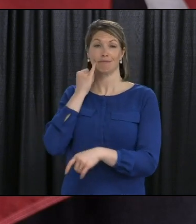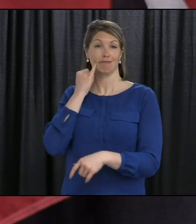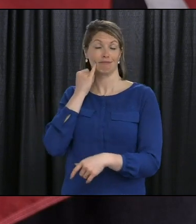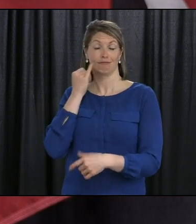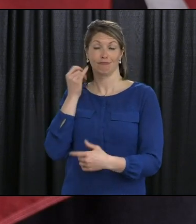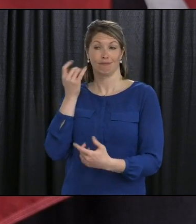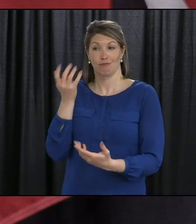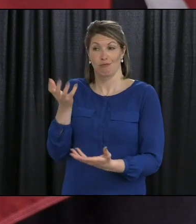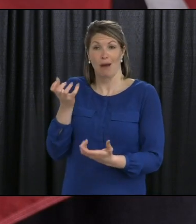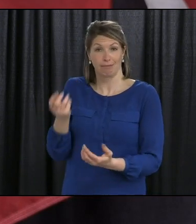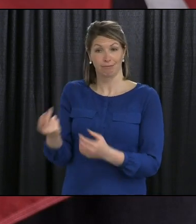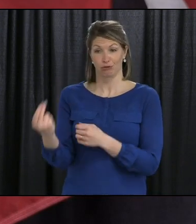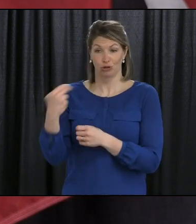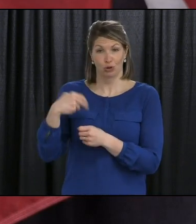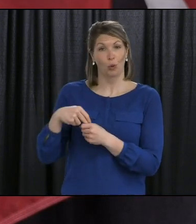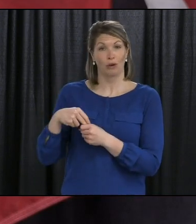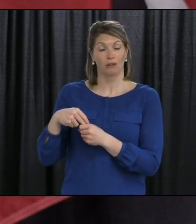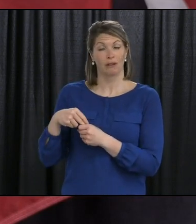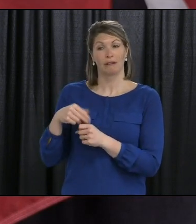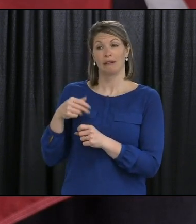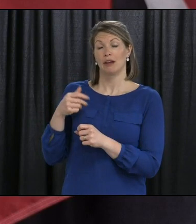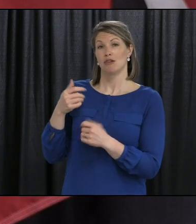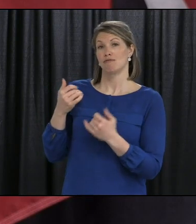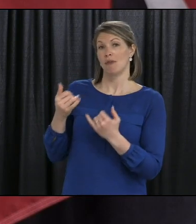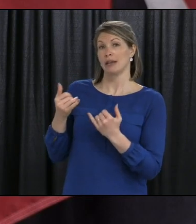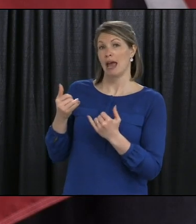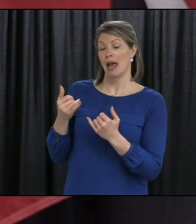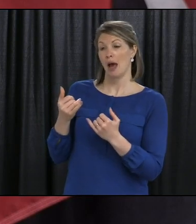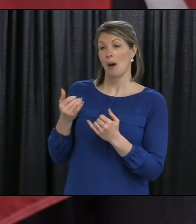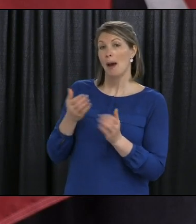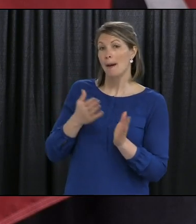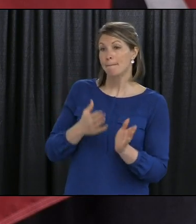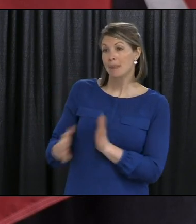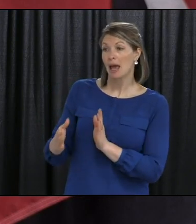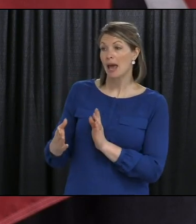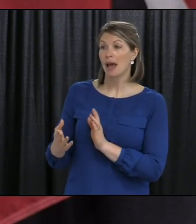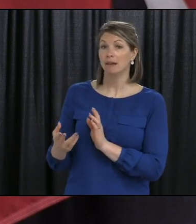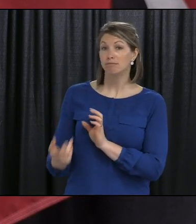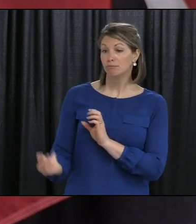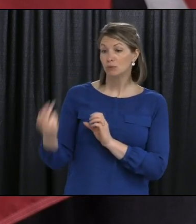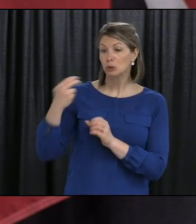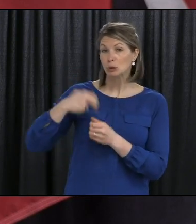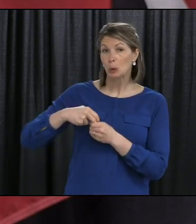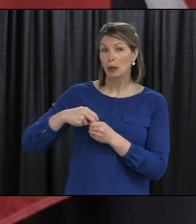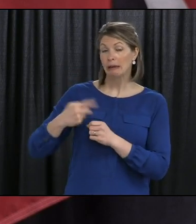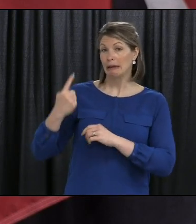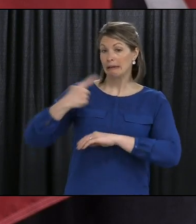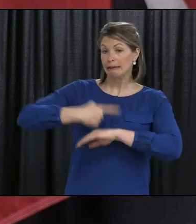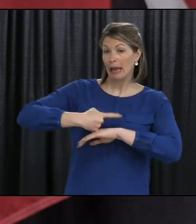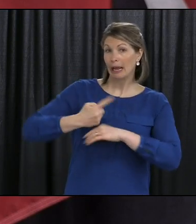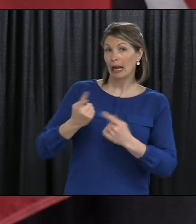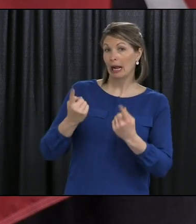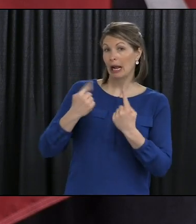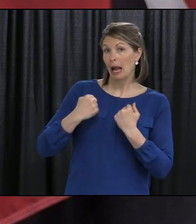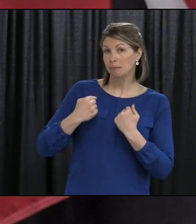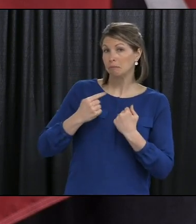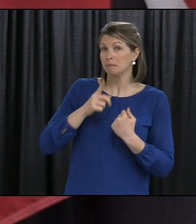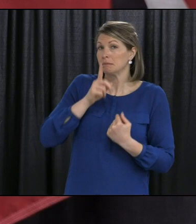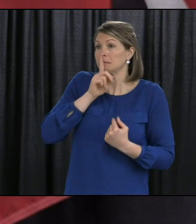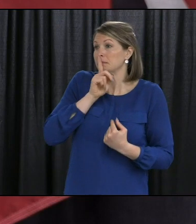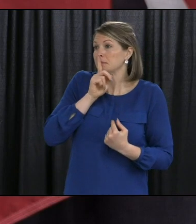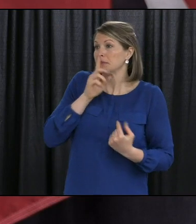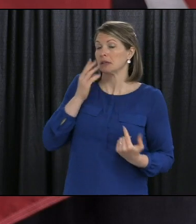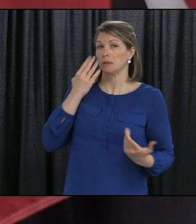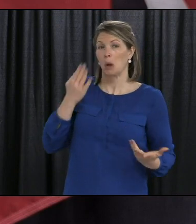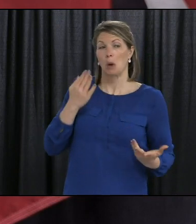a lot of real good advice. So right now, the plans of bringing him back, I'm not sure if there's a date that would be set, but that would be working with